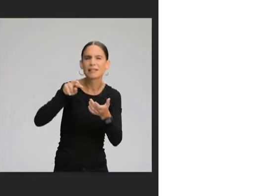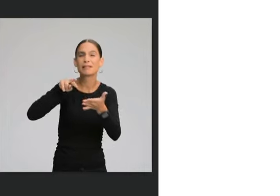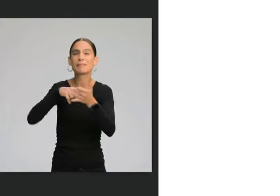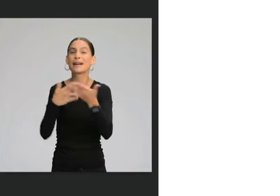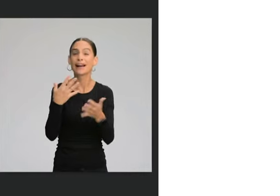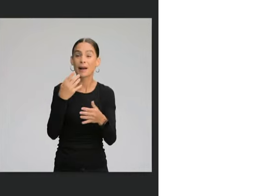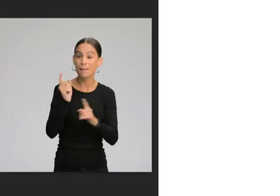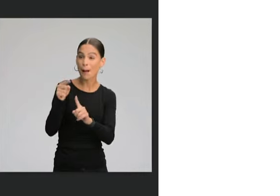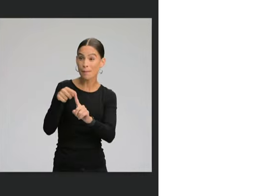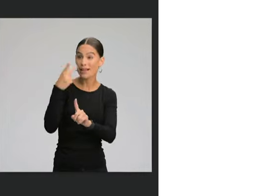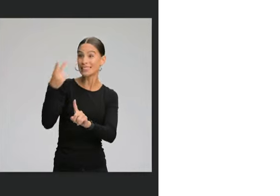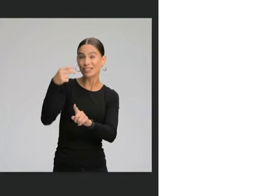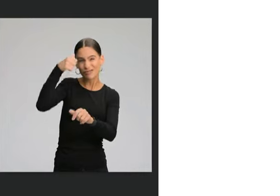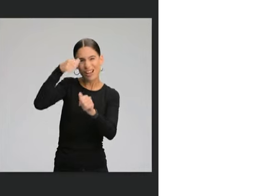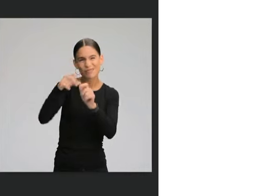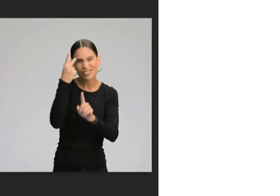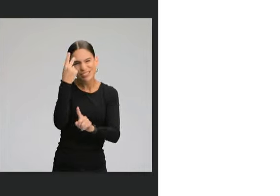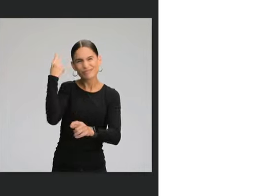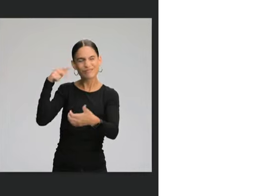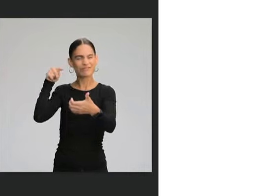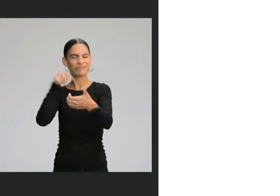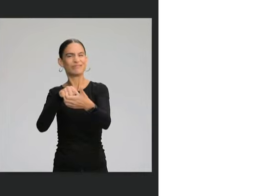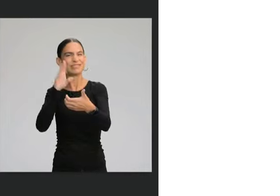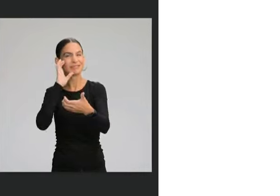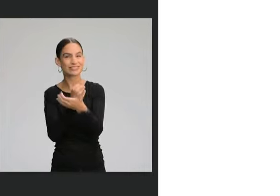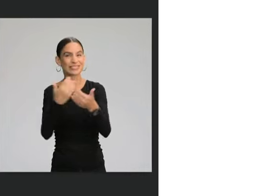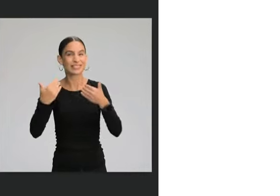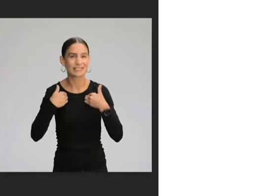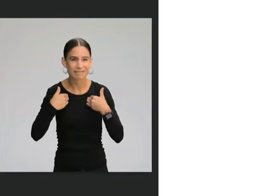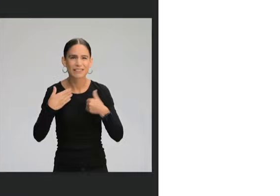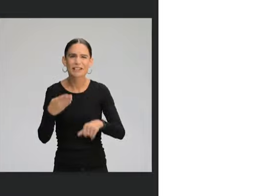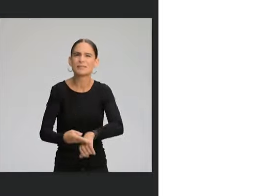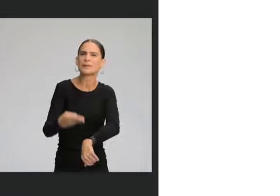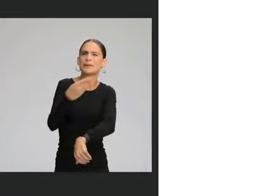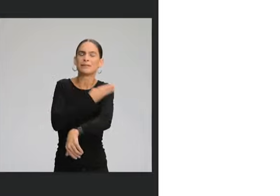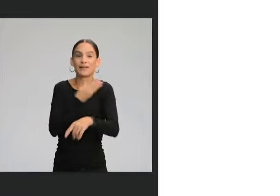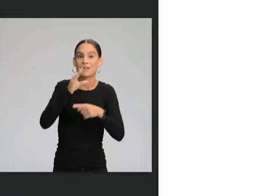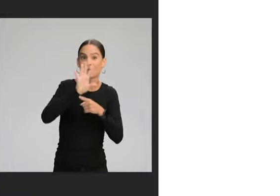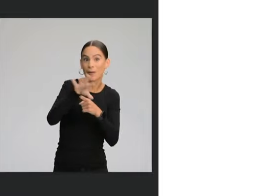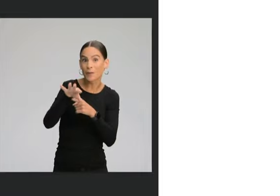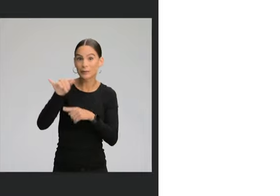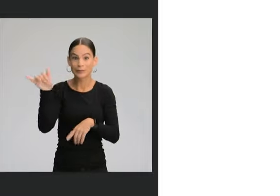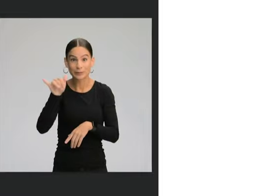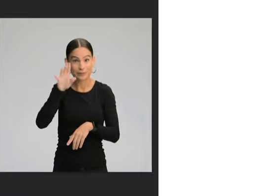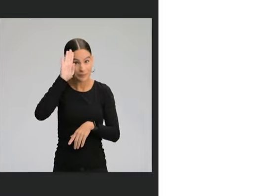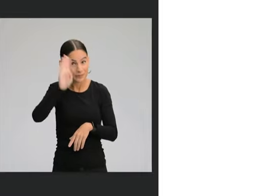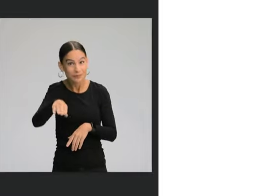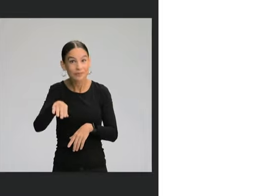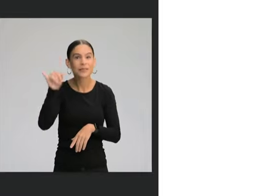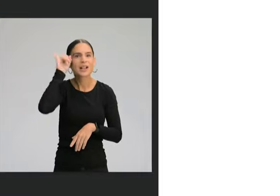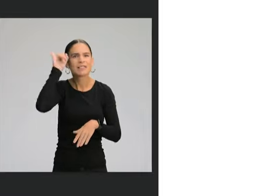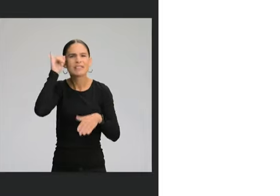it. There's also a big improvement to video this year. iPhone leads the industry with the highest quality video